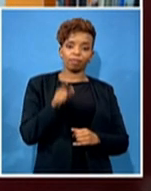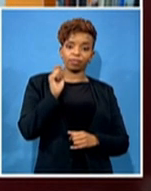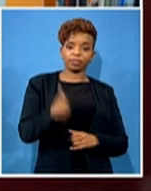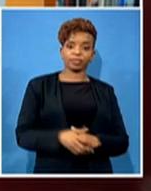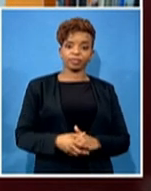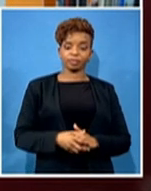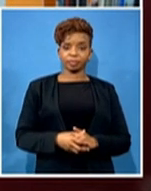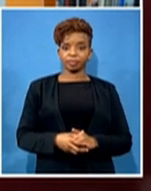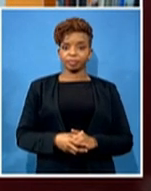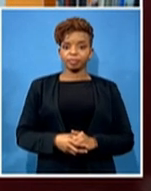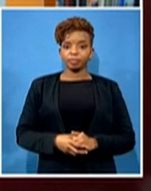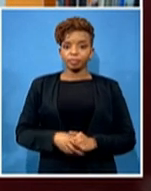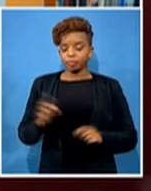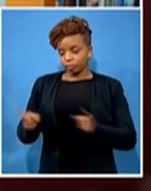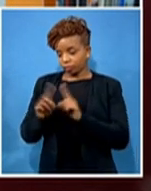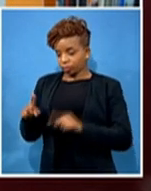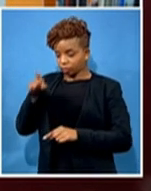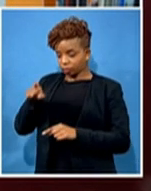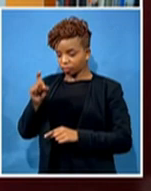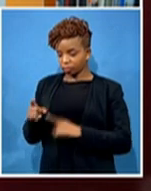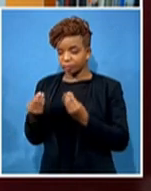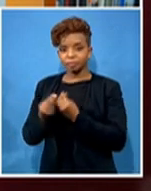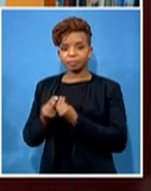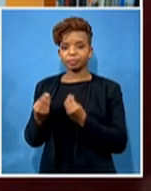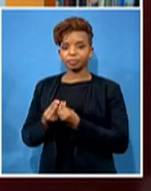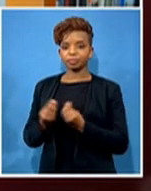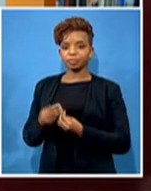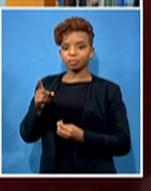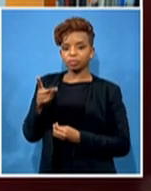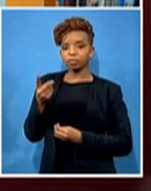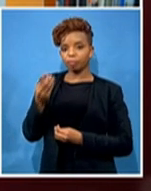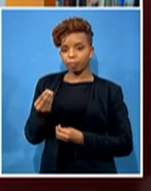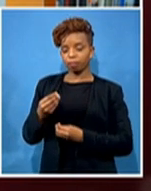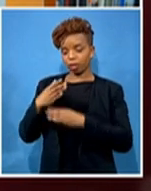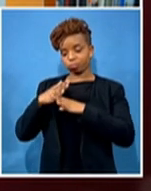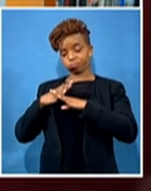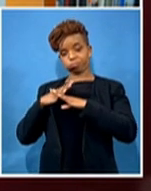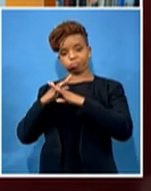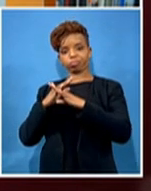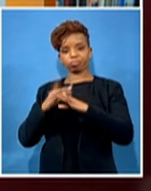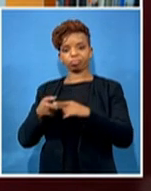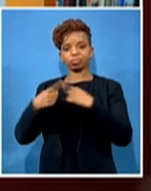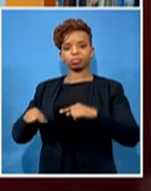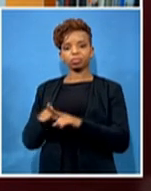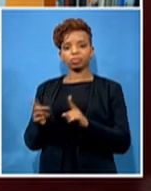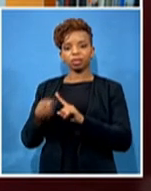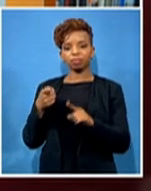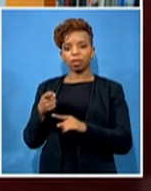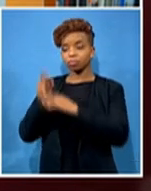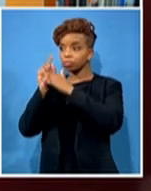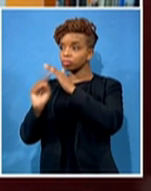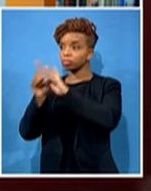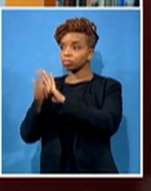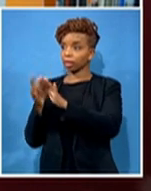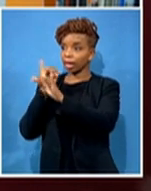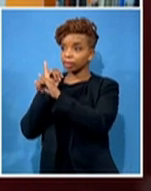has, prevented us from going to the Bretton Woods institutions was that we had this